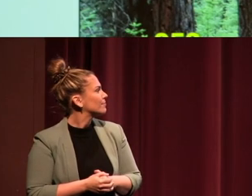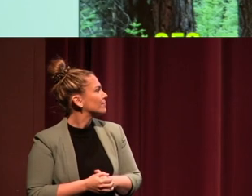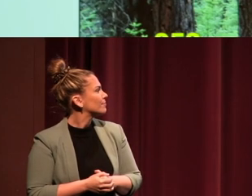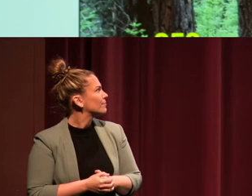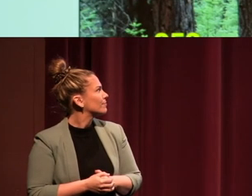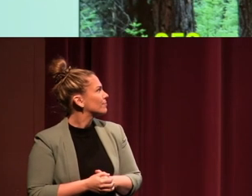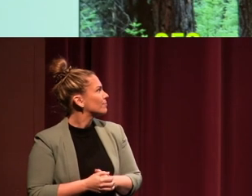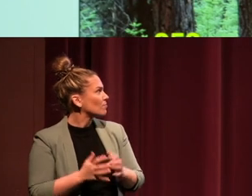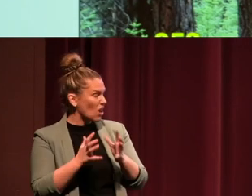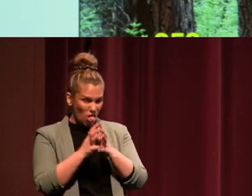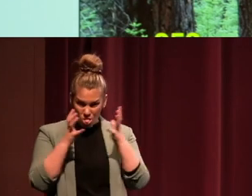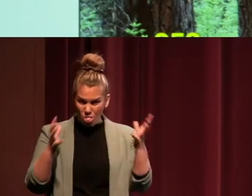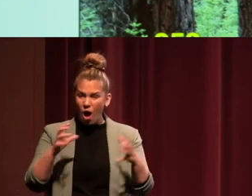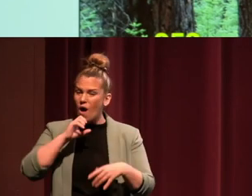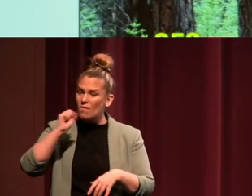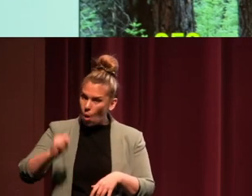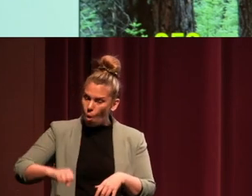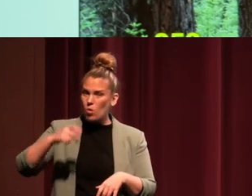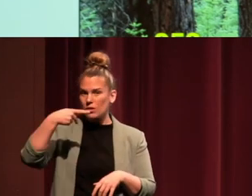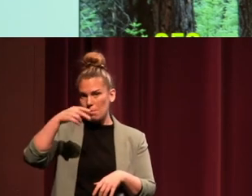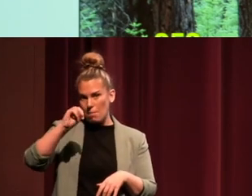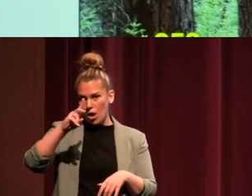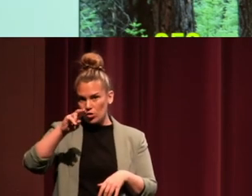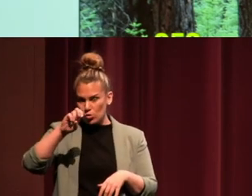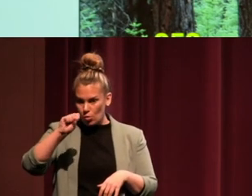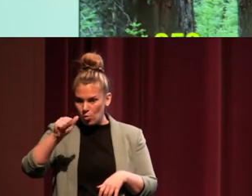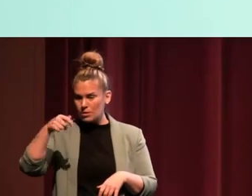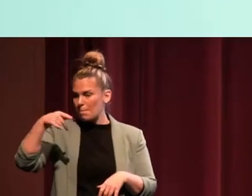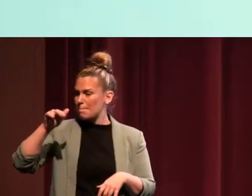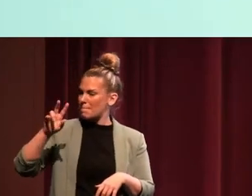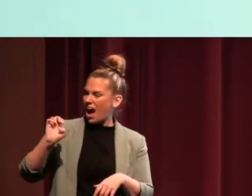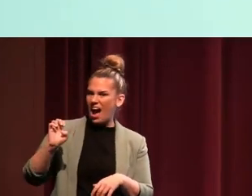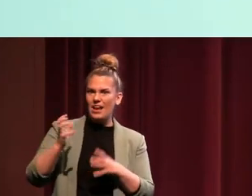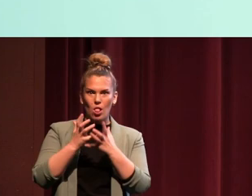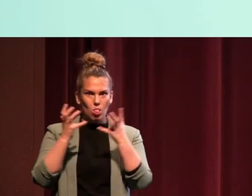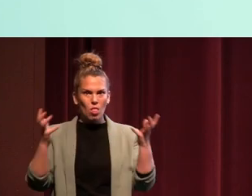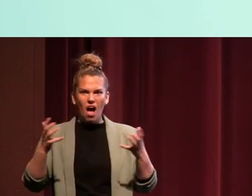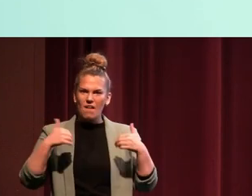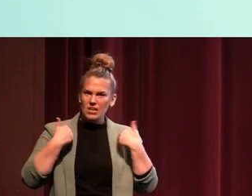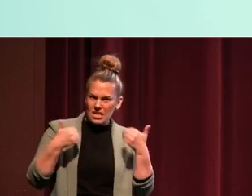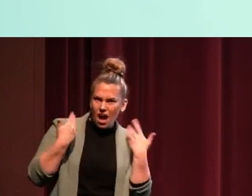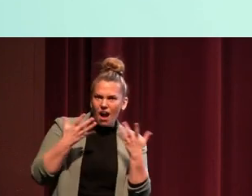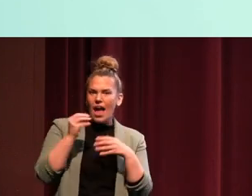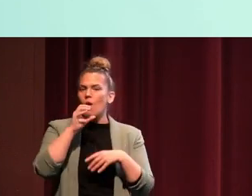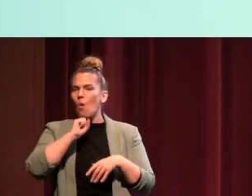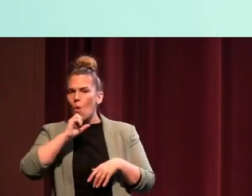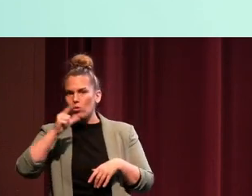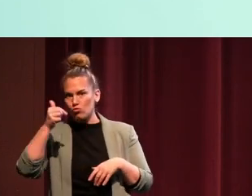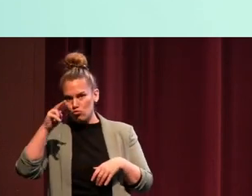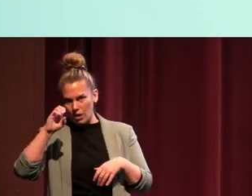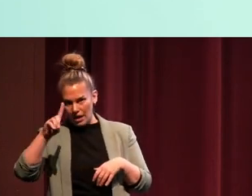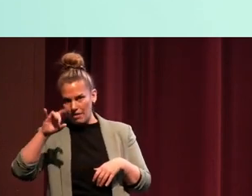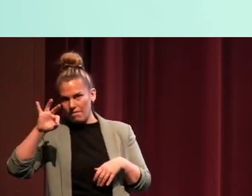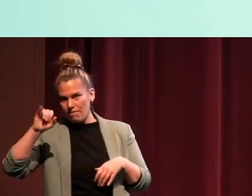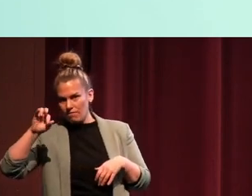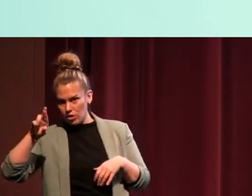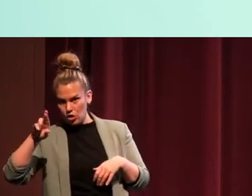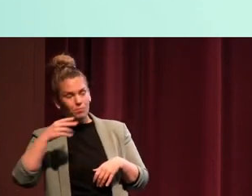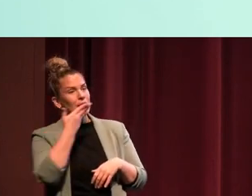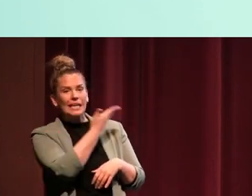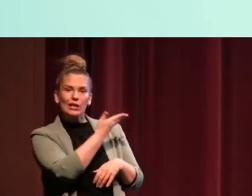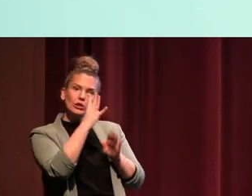A lot of old ponderosa pine, a lot of large but young grand fir. Here's a table.